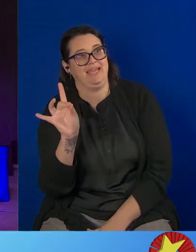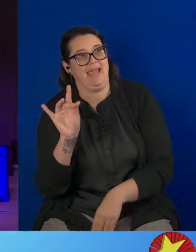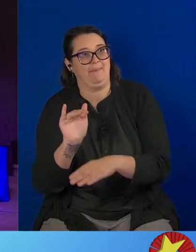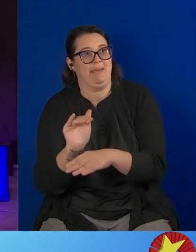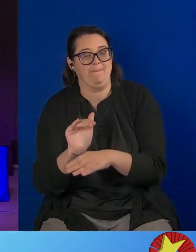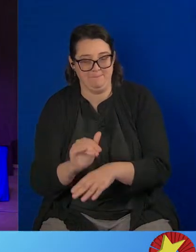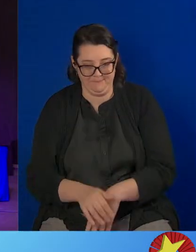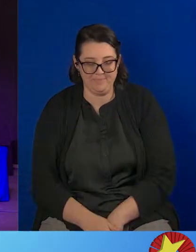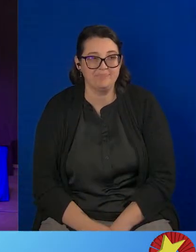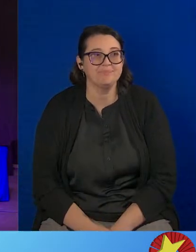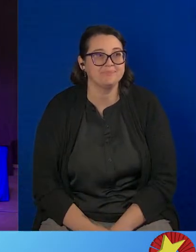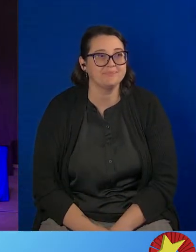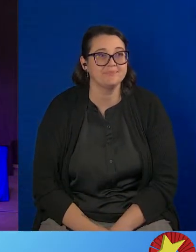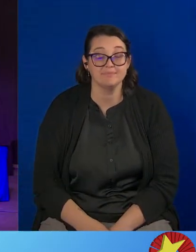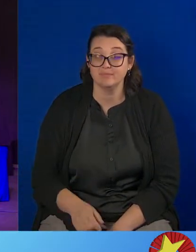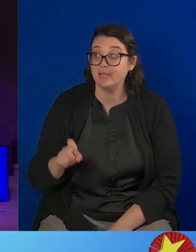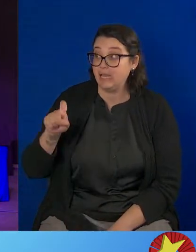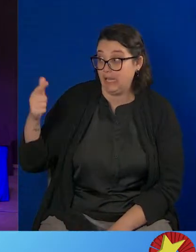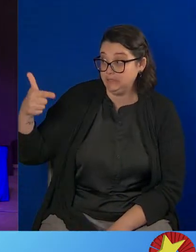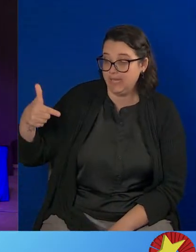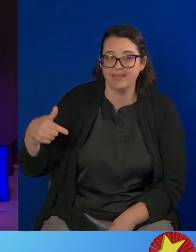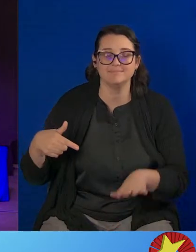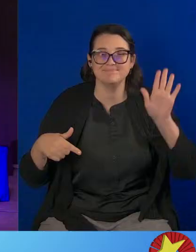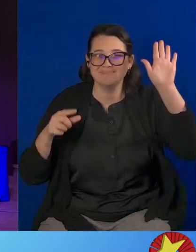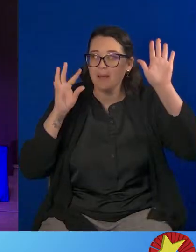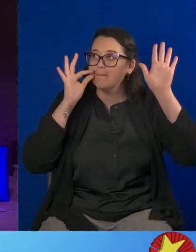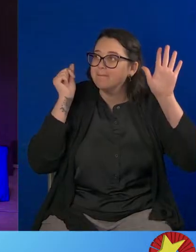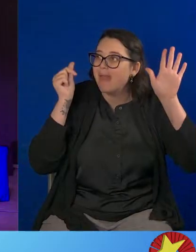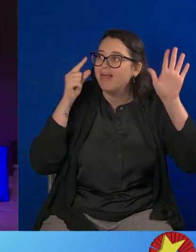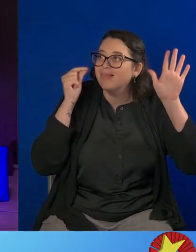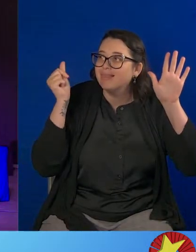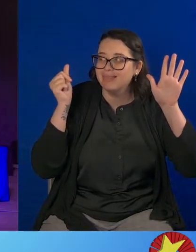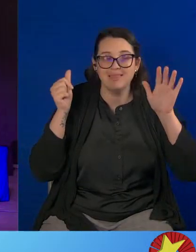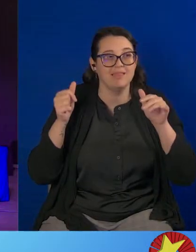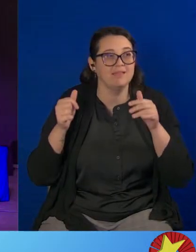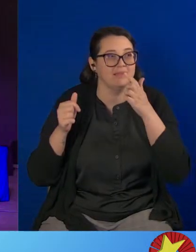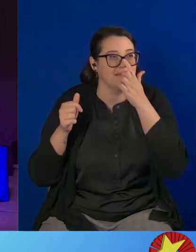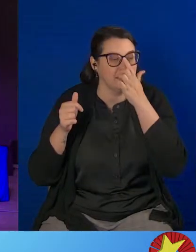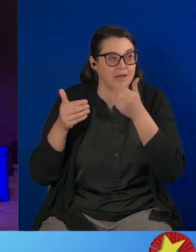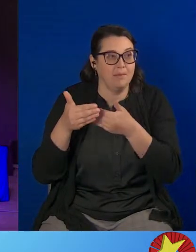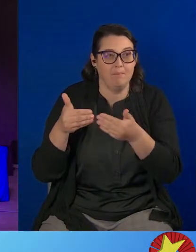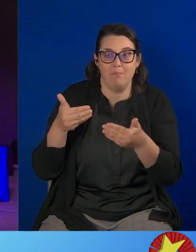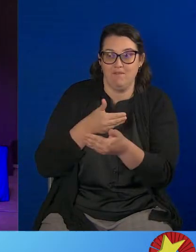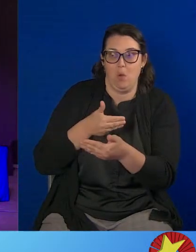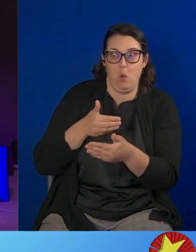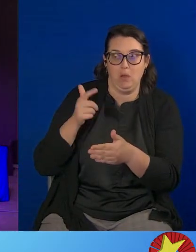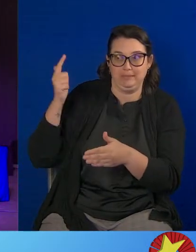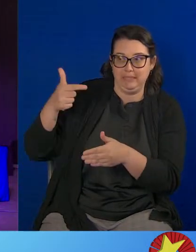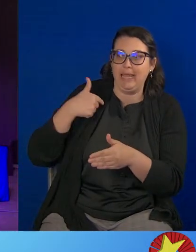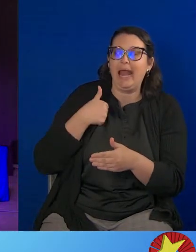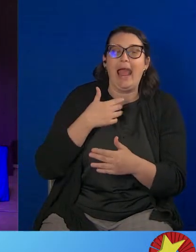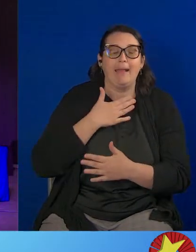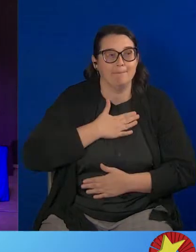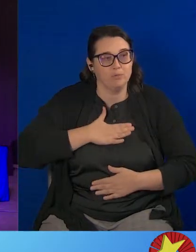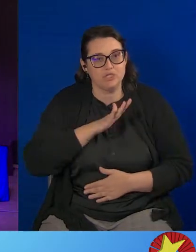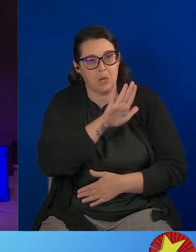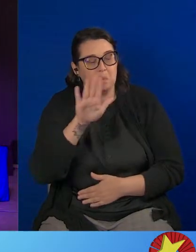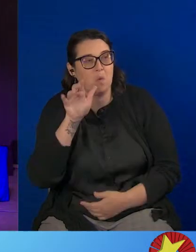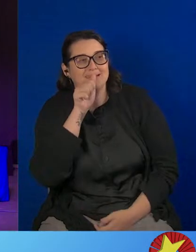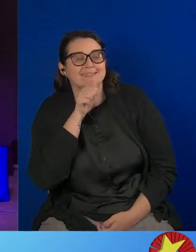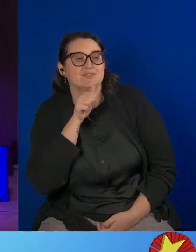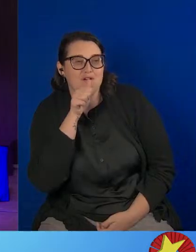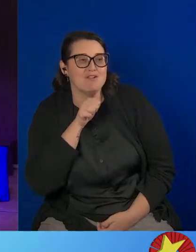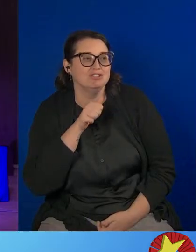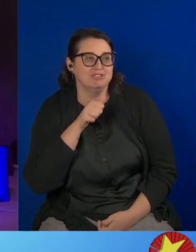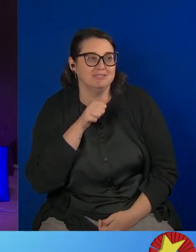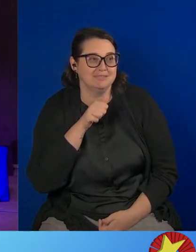I need a second. This is Bill, and in advance of seconding that, I really appreciate the indulgence of the board in my not